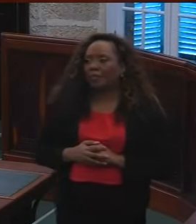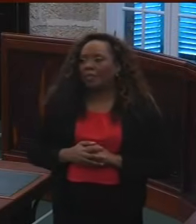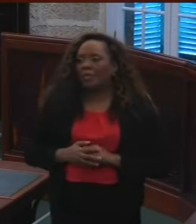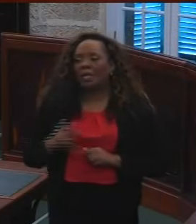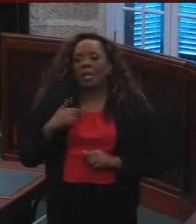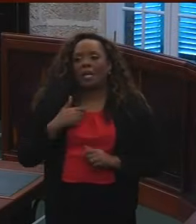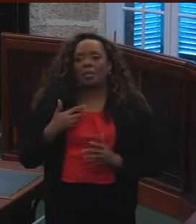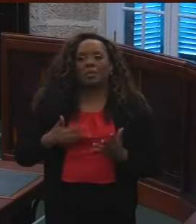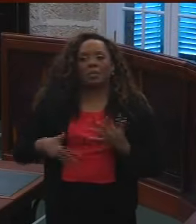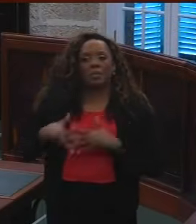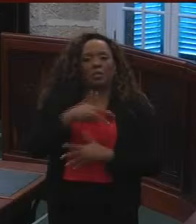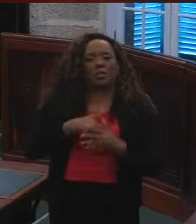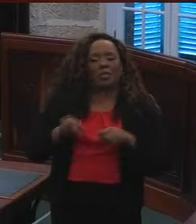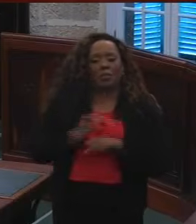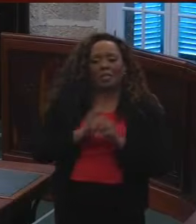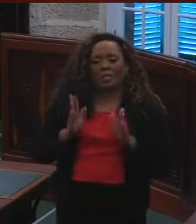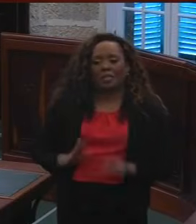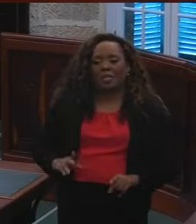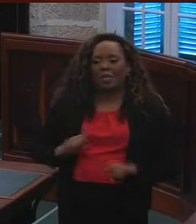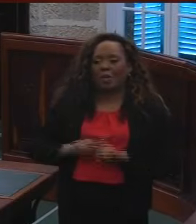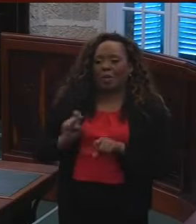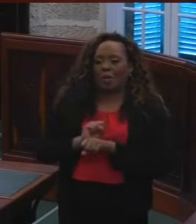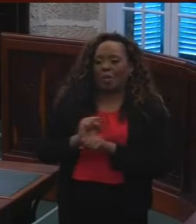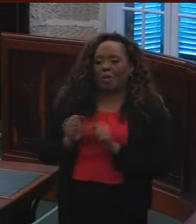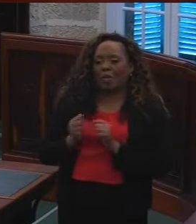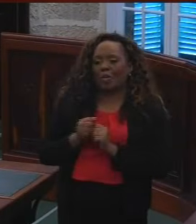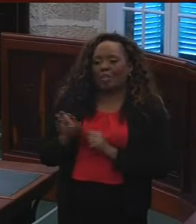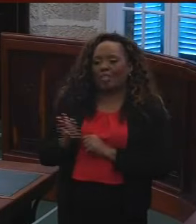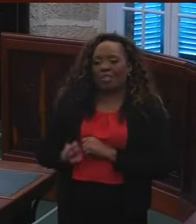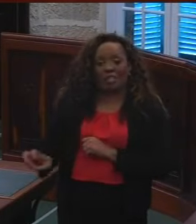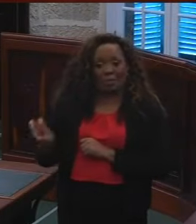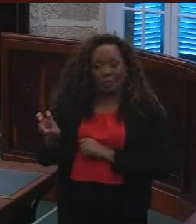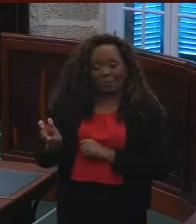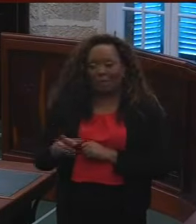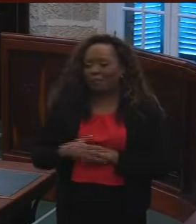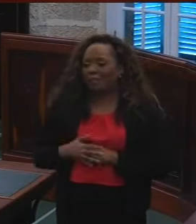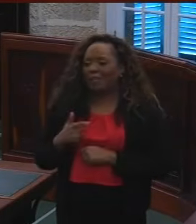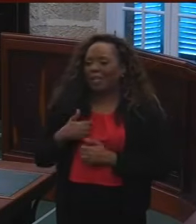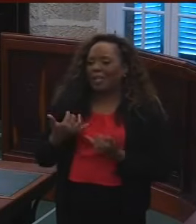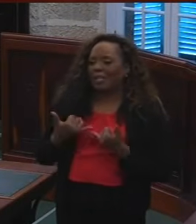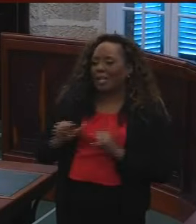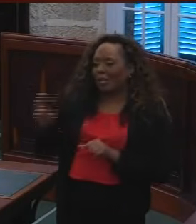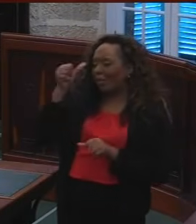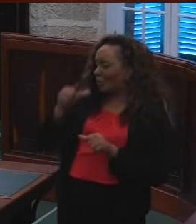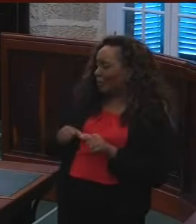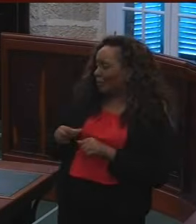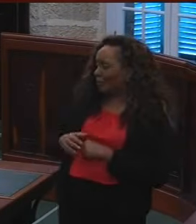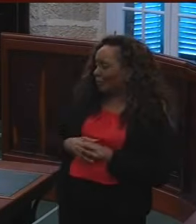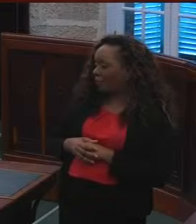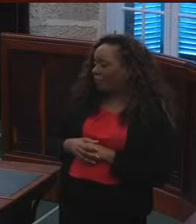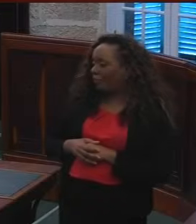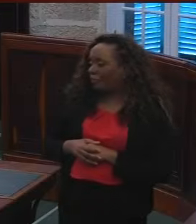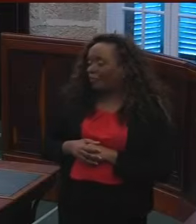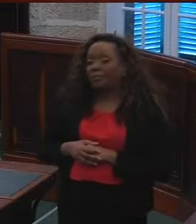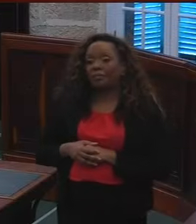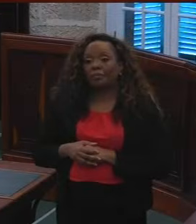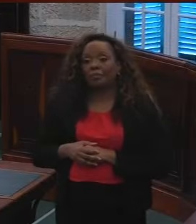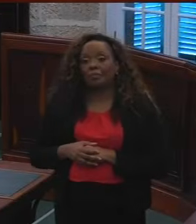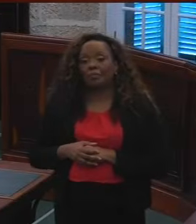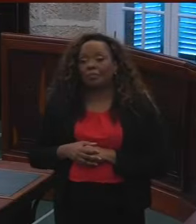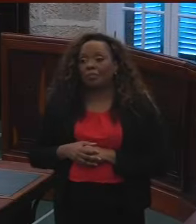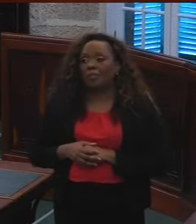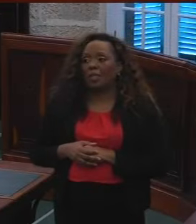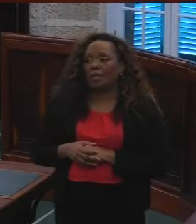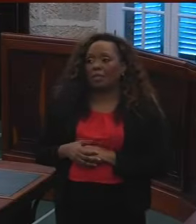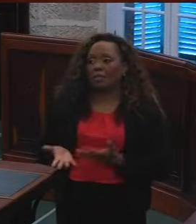minister in transport. I have not forgotten. And therefore, the Ministry of Transport must reflect that